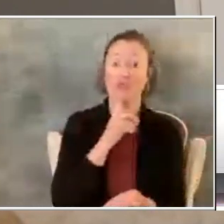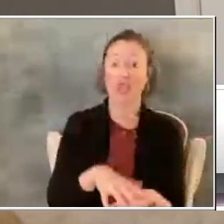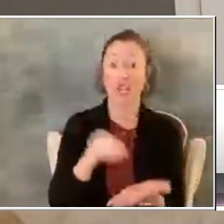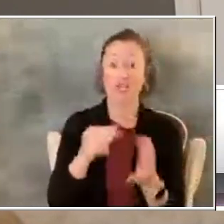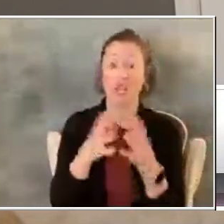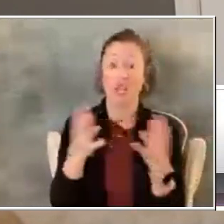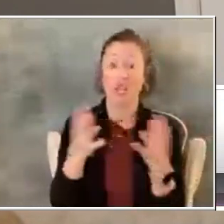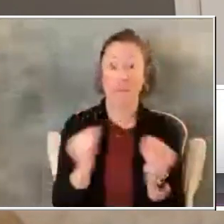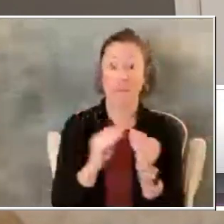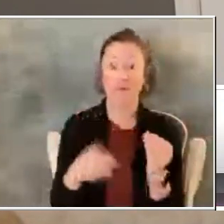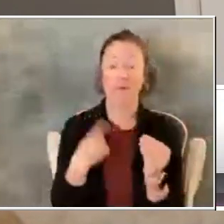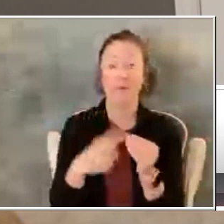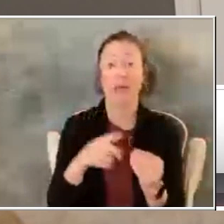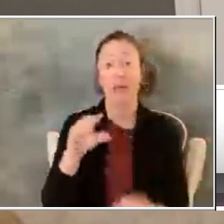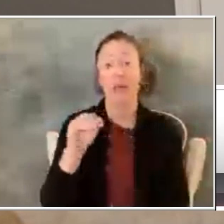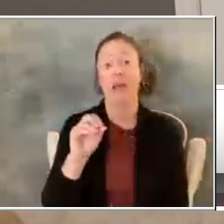the